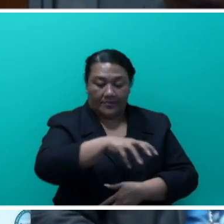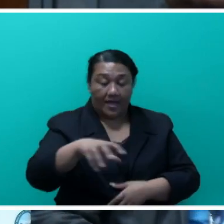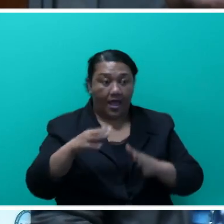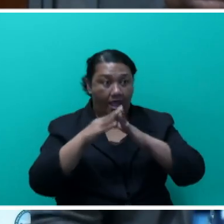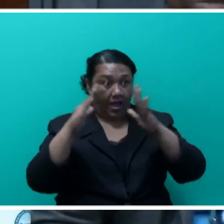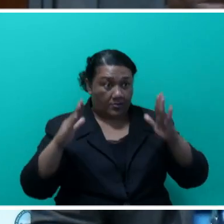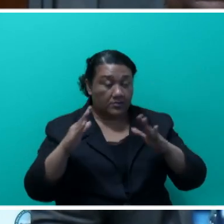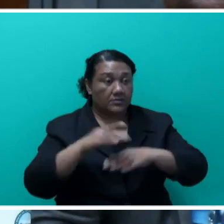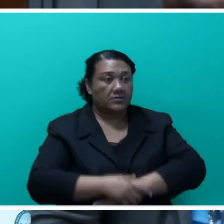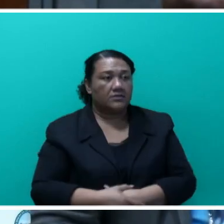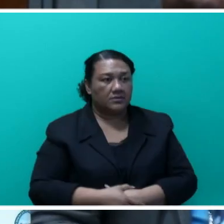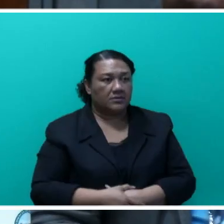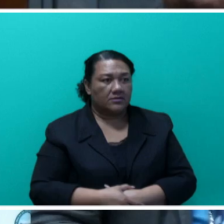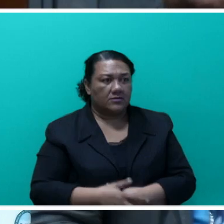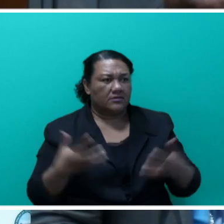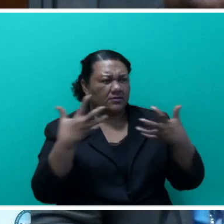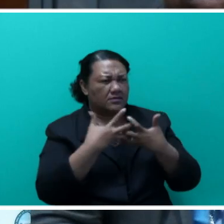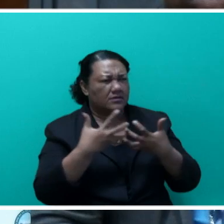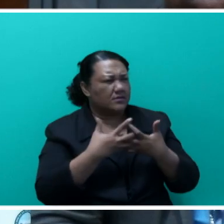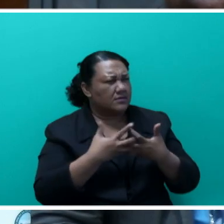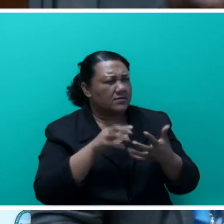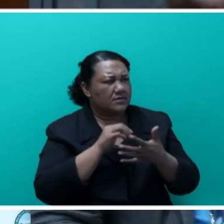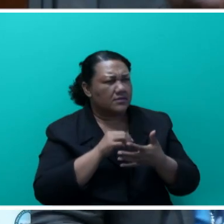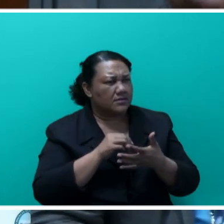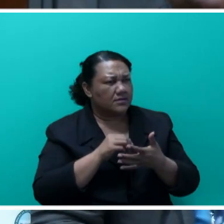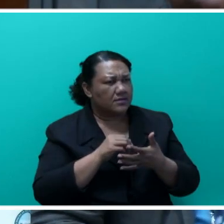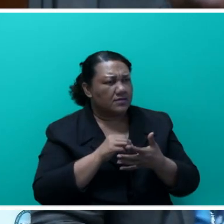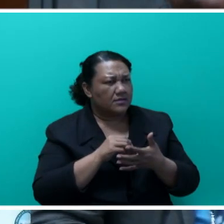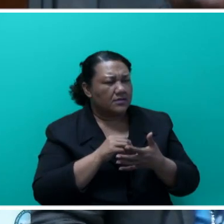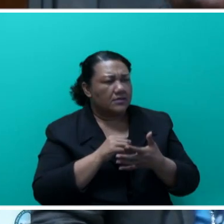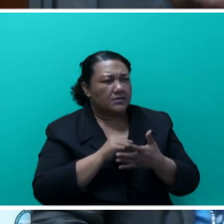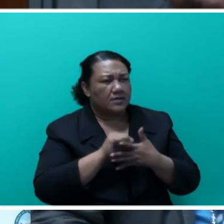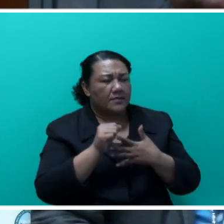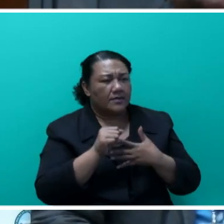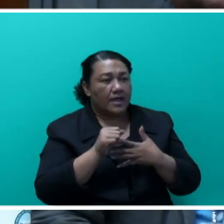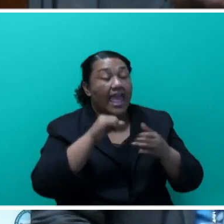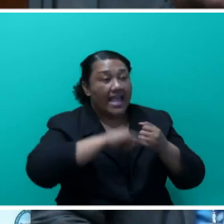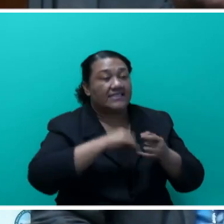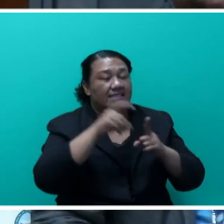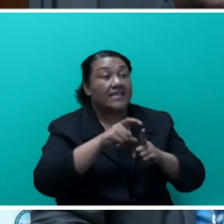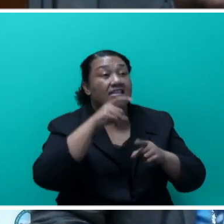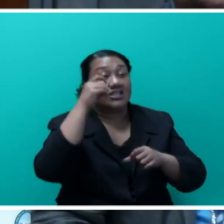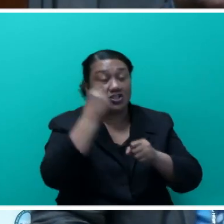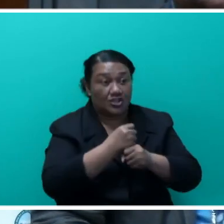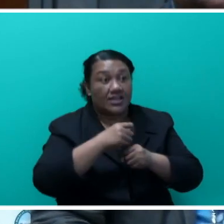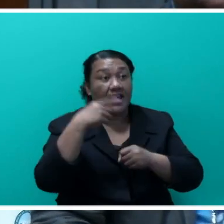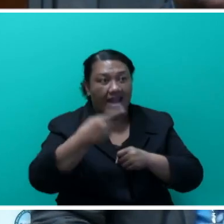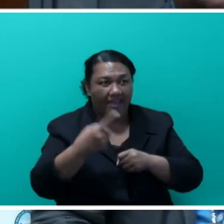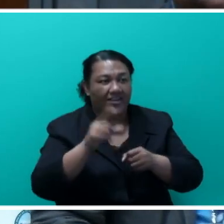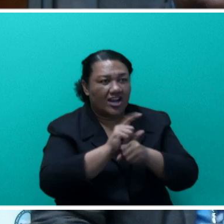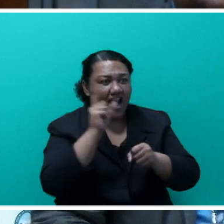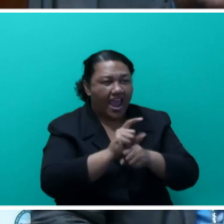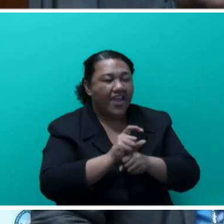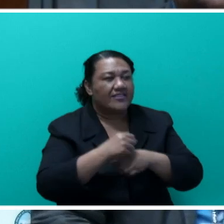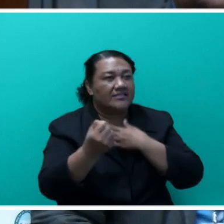in alignment with Sustainable Development Goal 11, or SDG 11, which aims to create sustainable, safe,